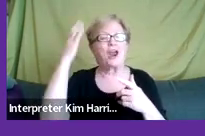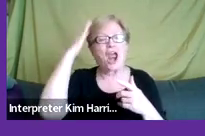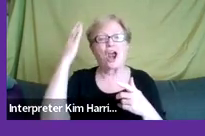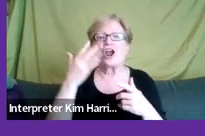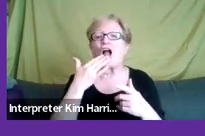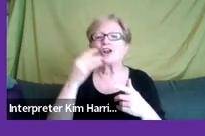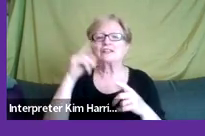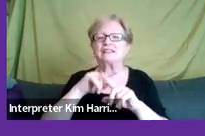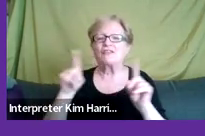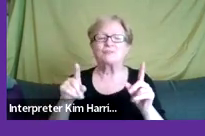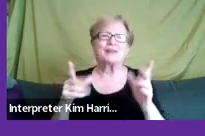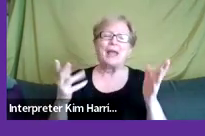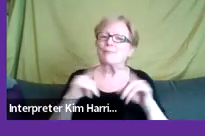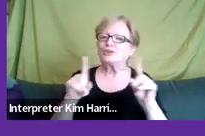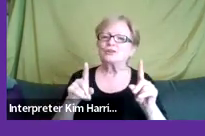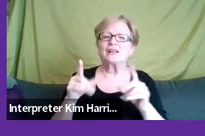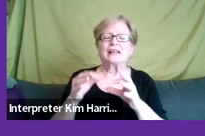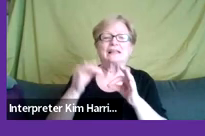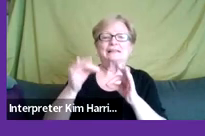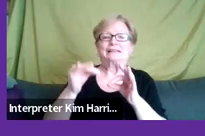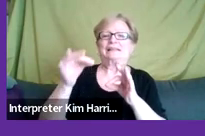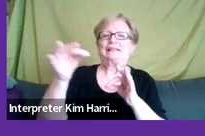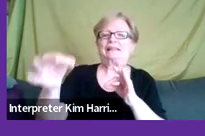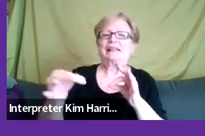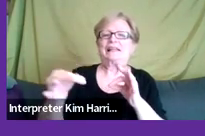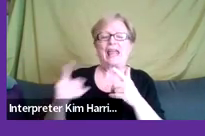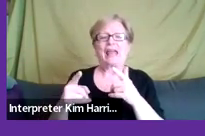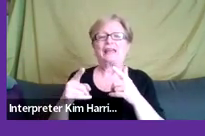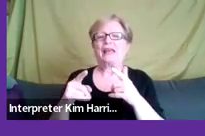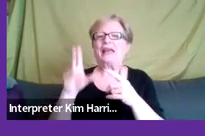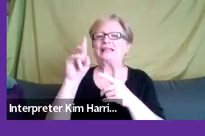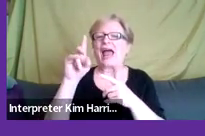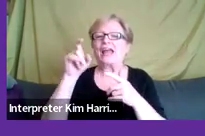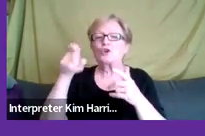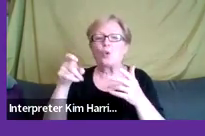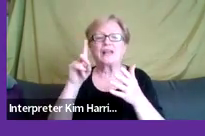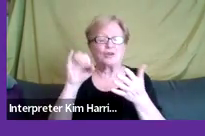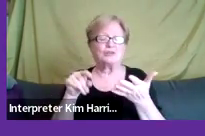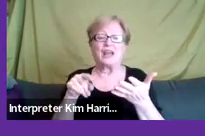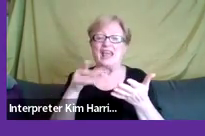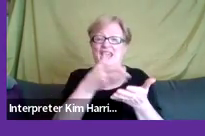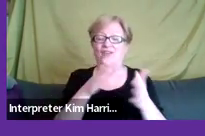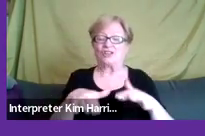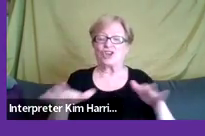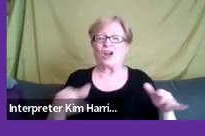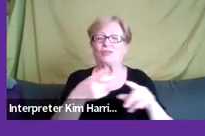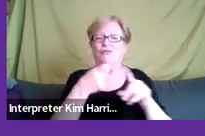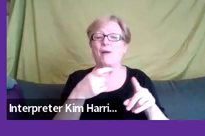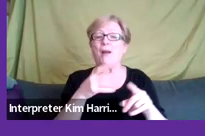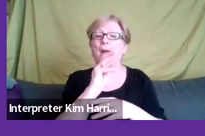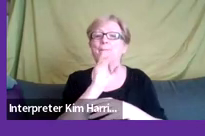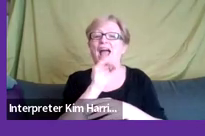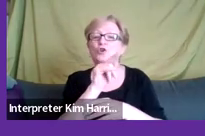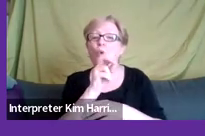there's a significant delay in diagnosis if the child is diagnosed and they're from a minority racial group or ethnic